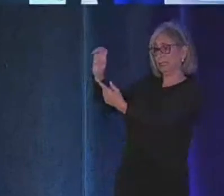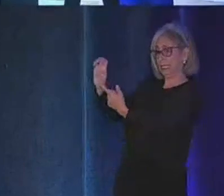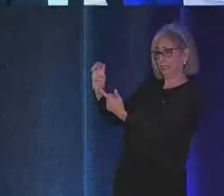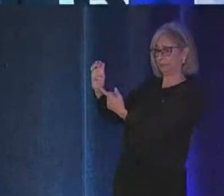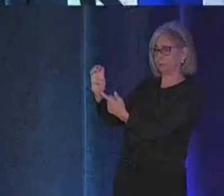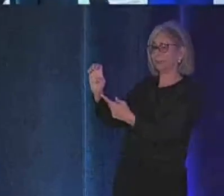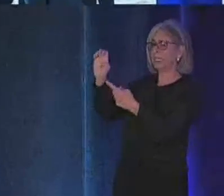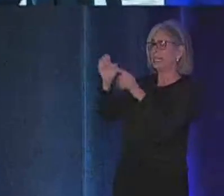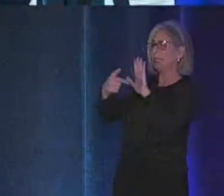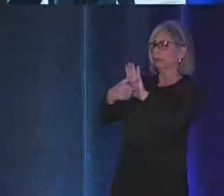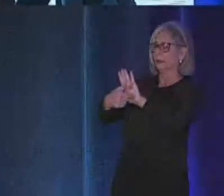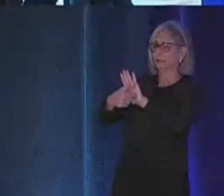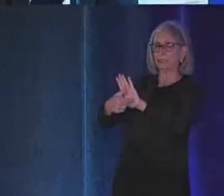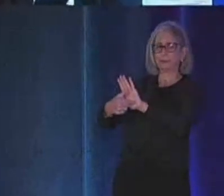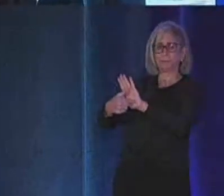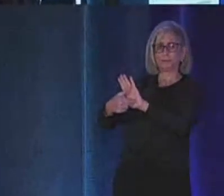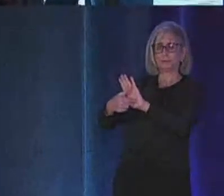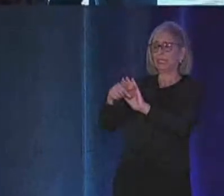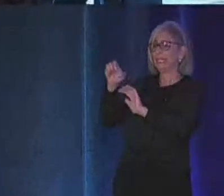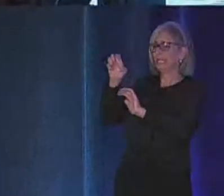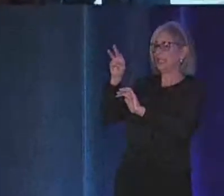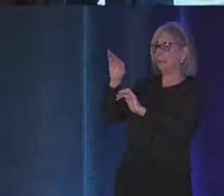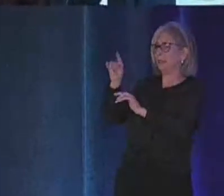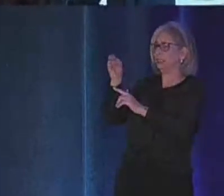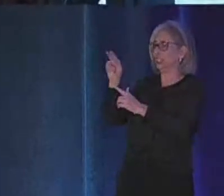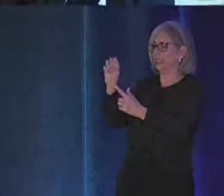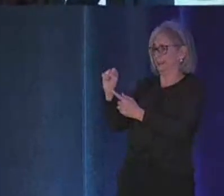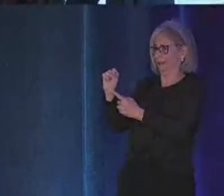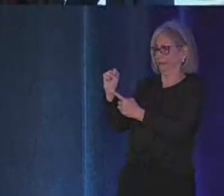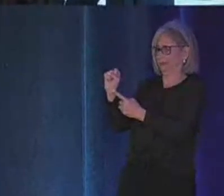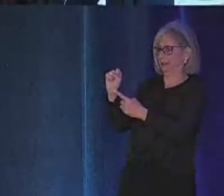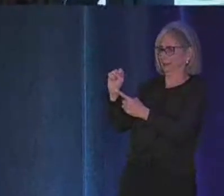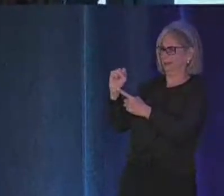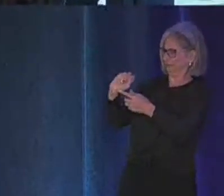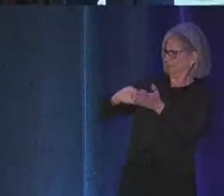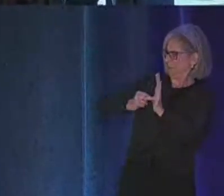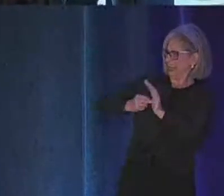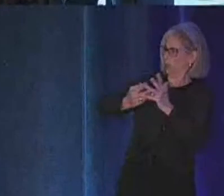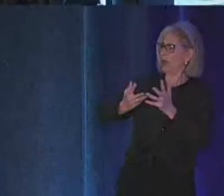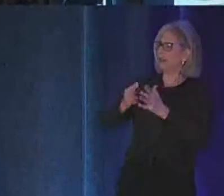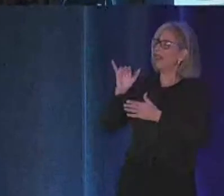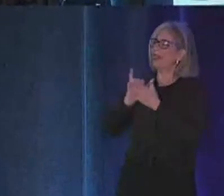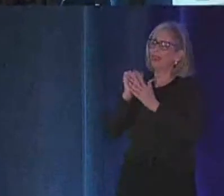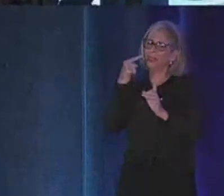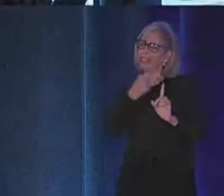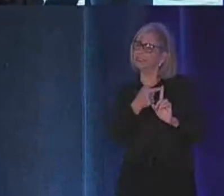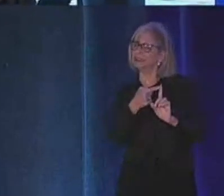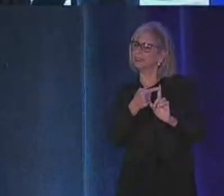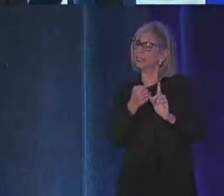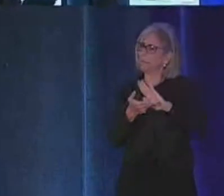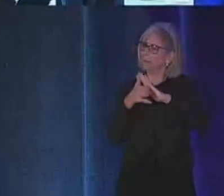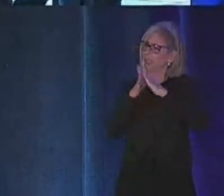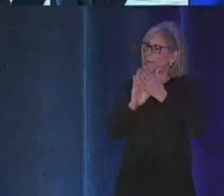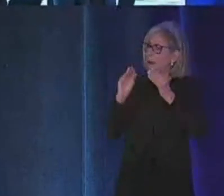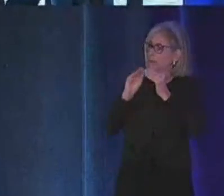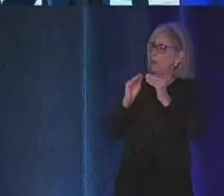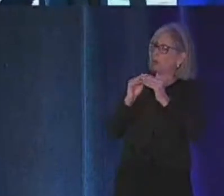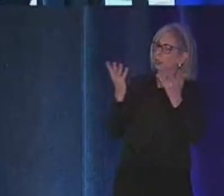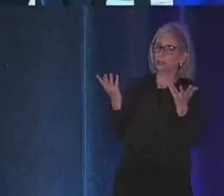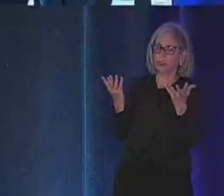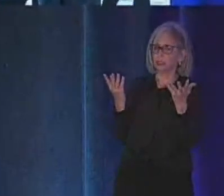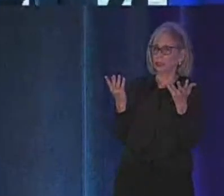E. E is going to stand for emissions. Now, this is something that is becoming more du